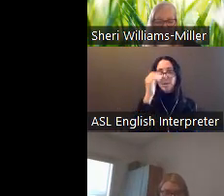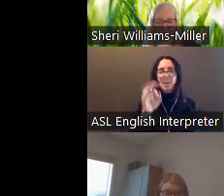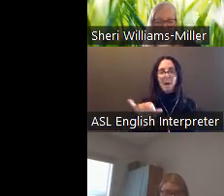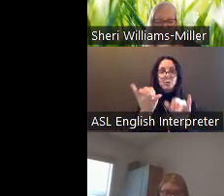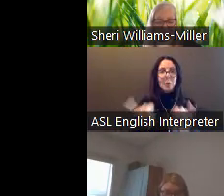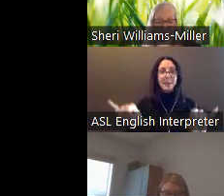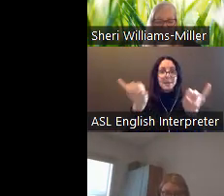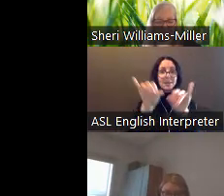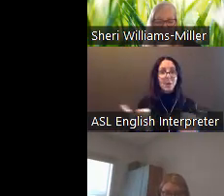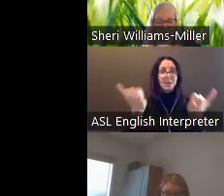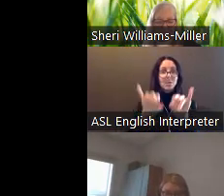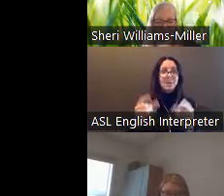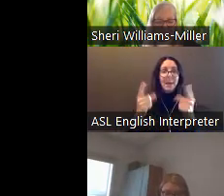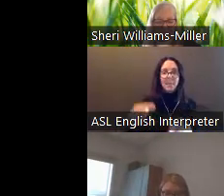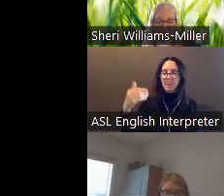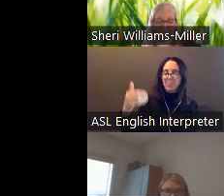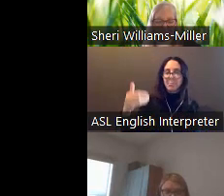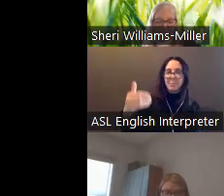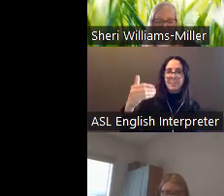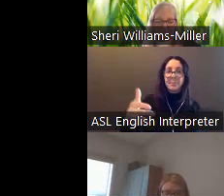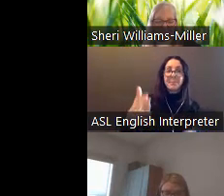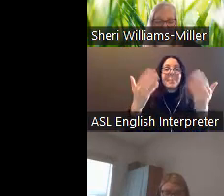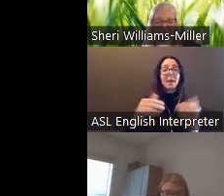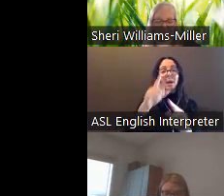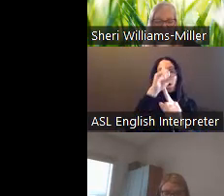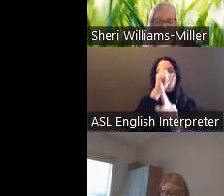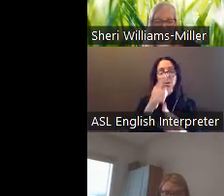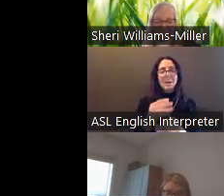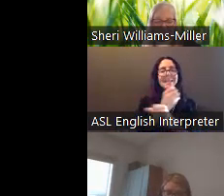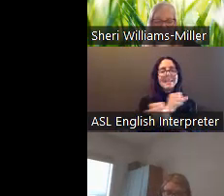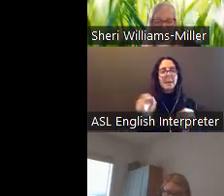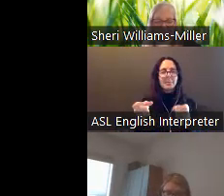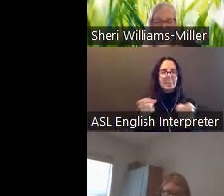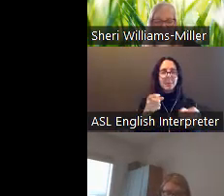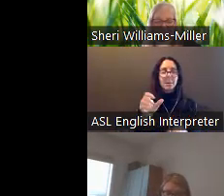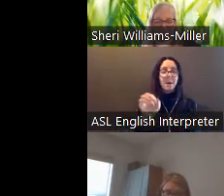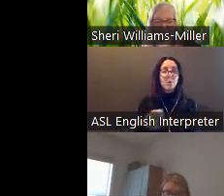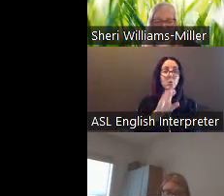over time. We hope to have safe mitigation of risk in elder